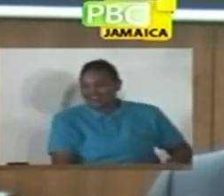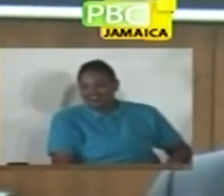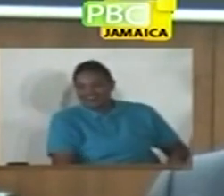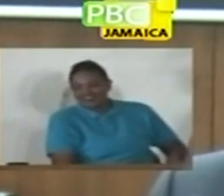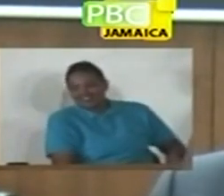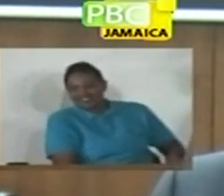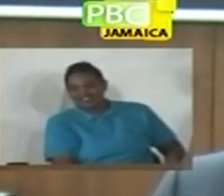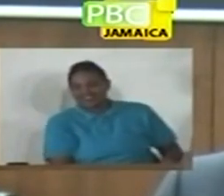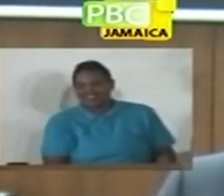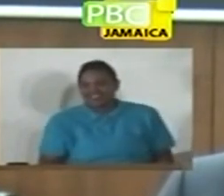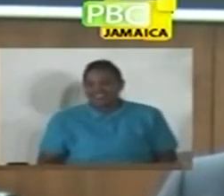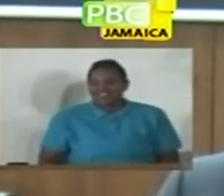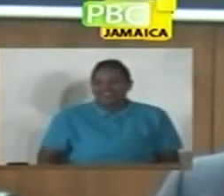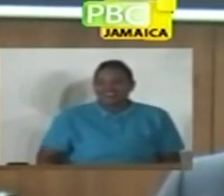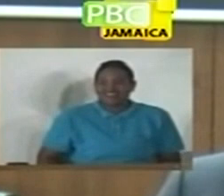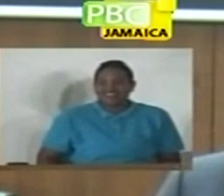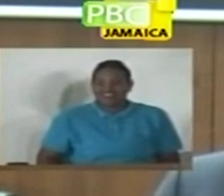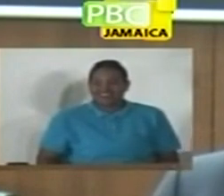Yeah.